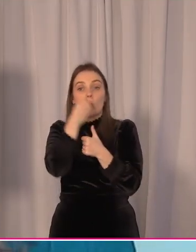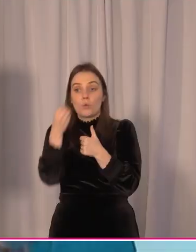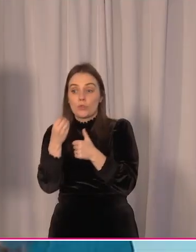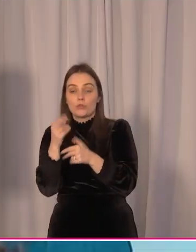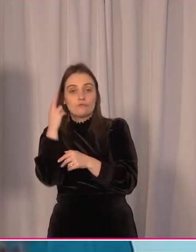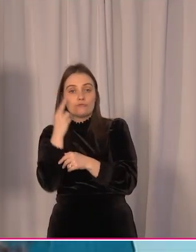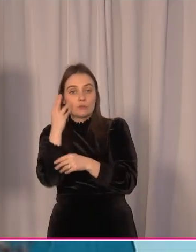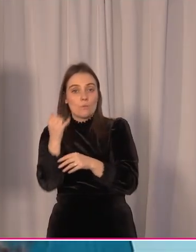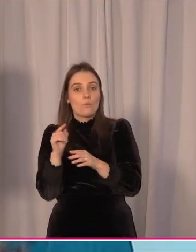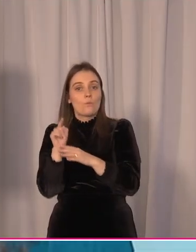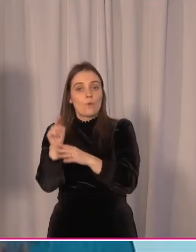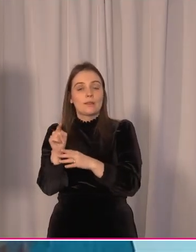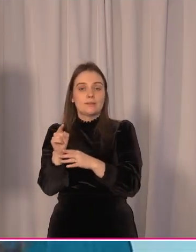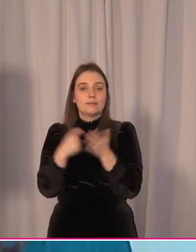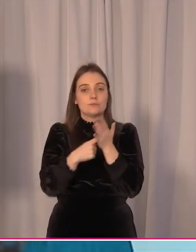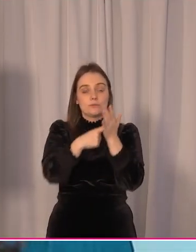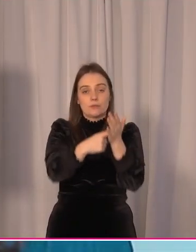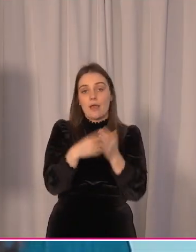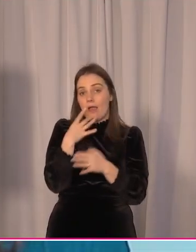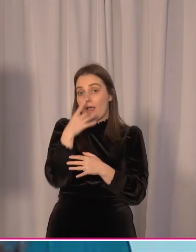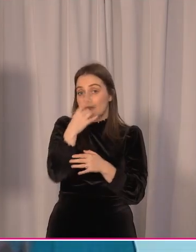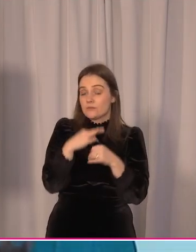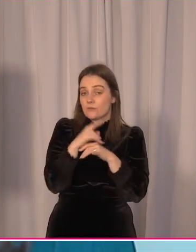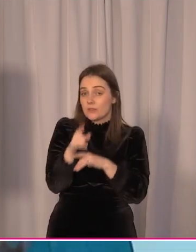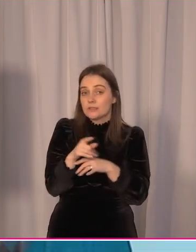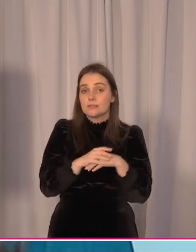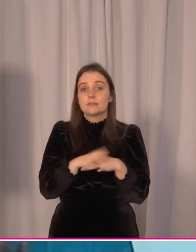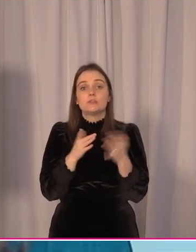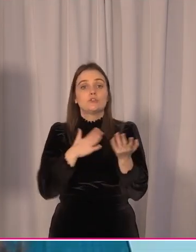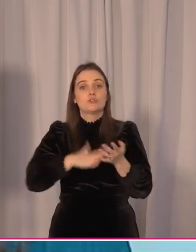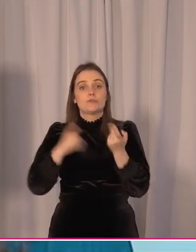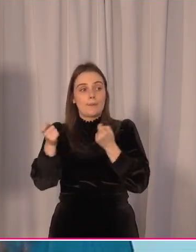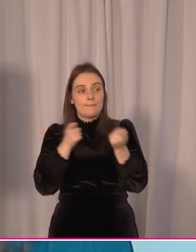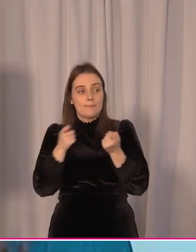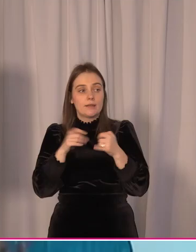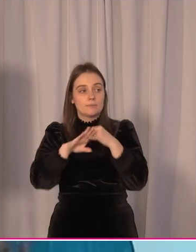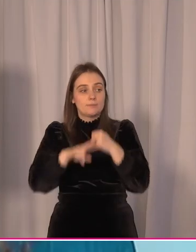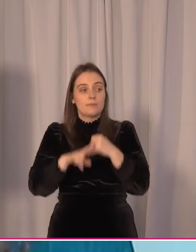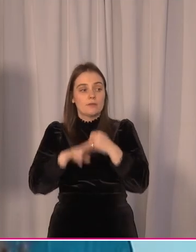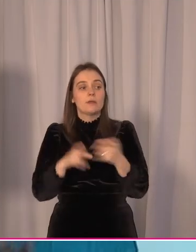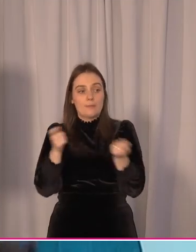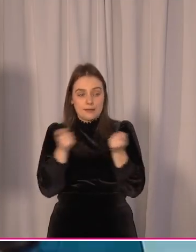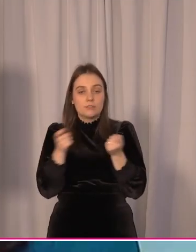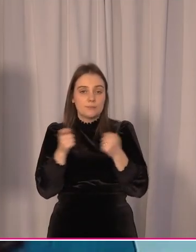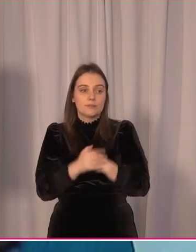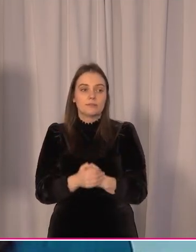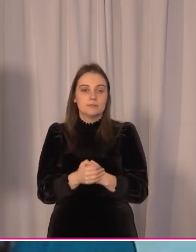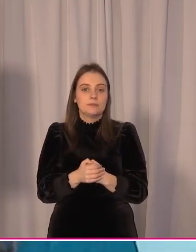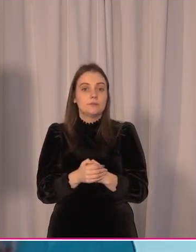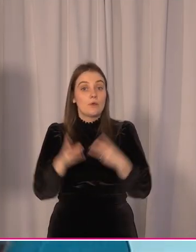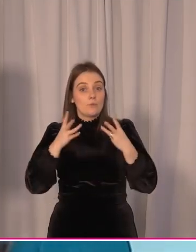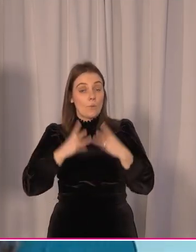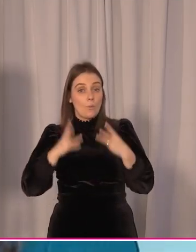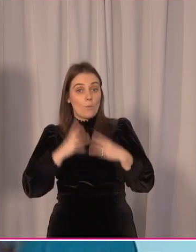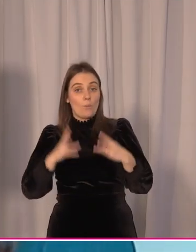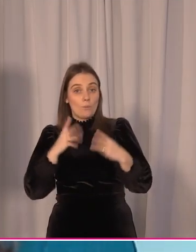sometimes it is requested is menstrual management or to facilitate care. So in terms of the women that